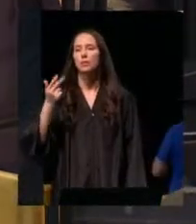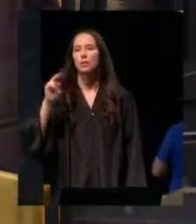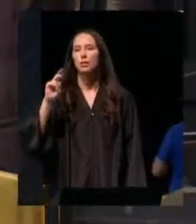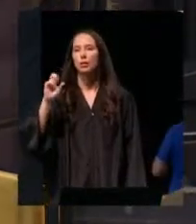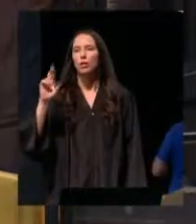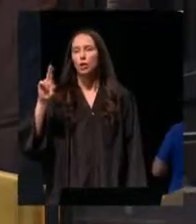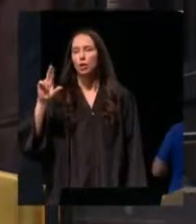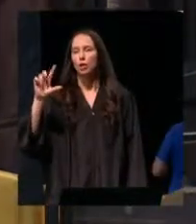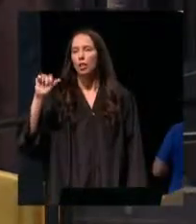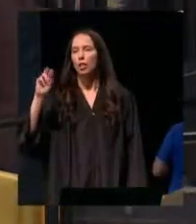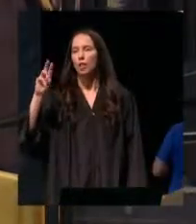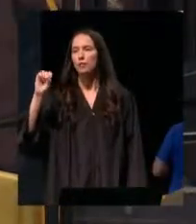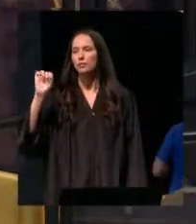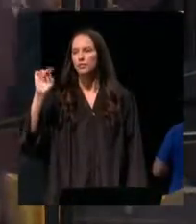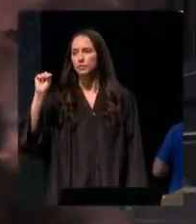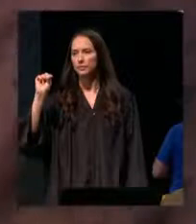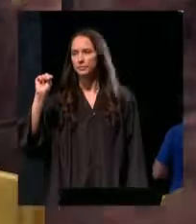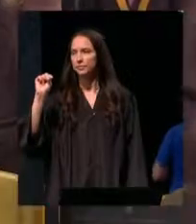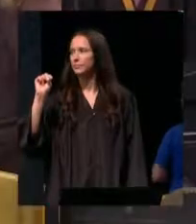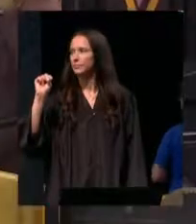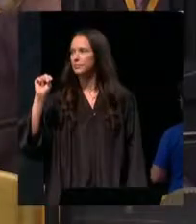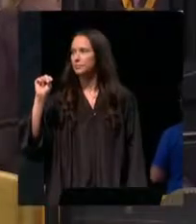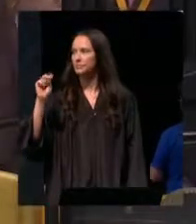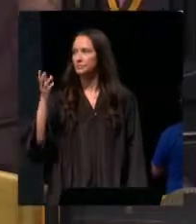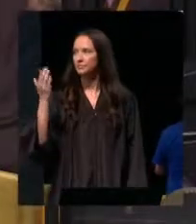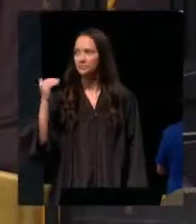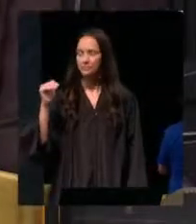Gunnar Lawson.